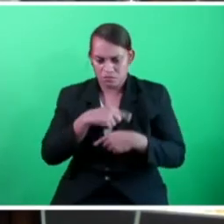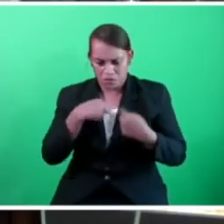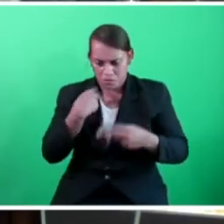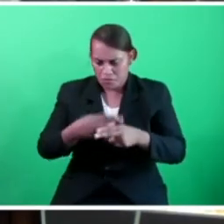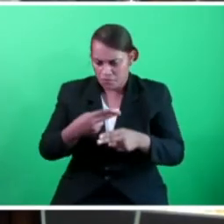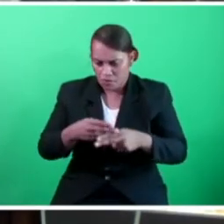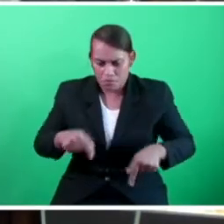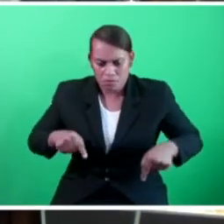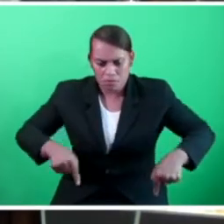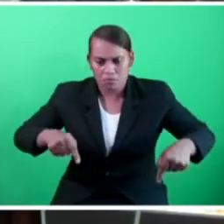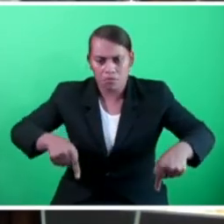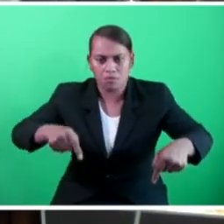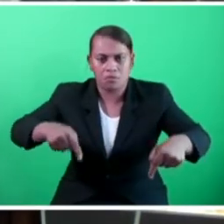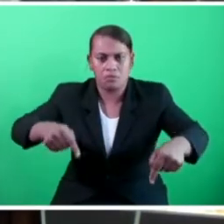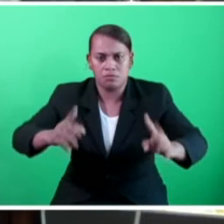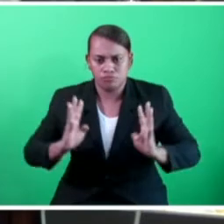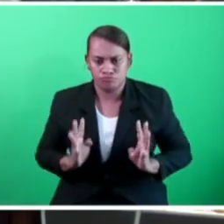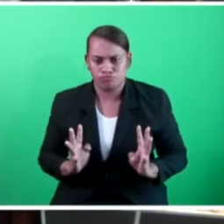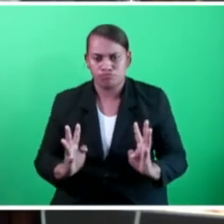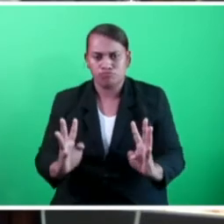protecting under this R2R project.